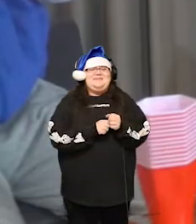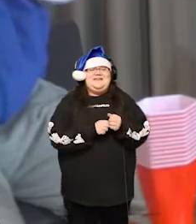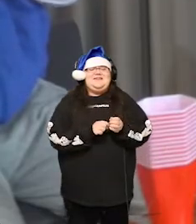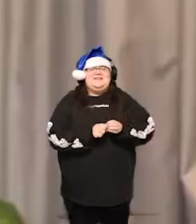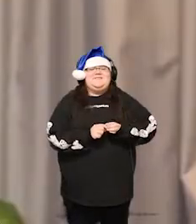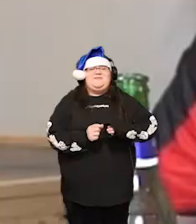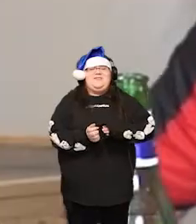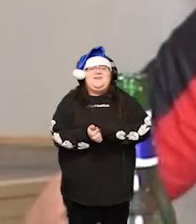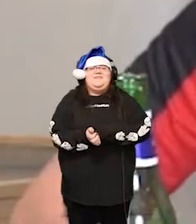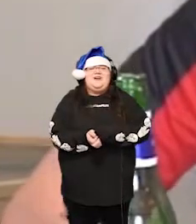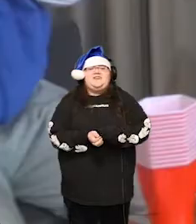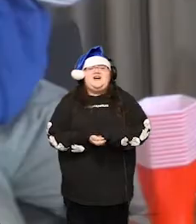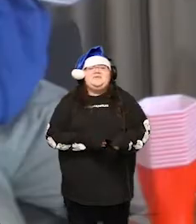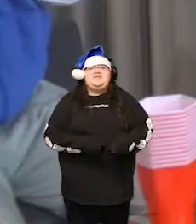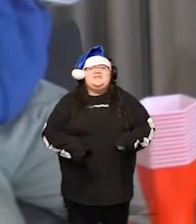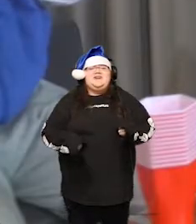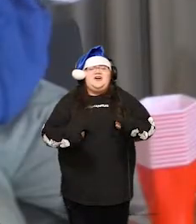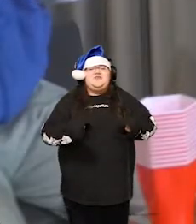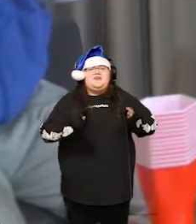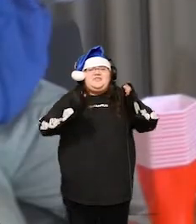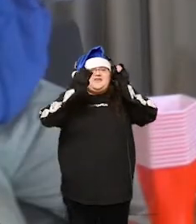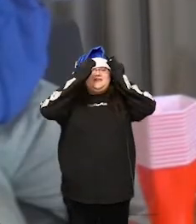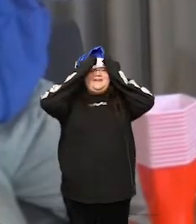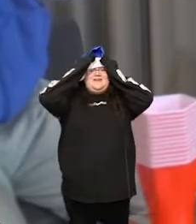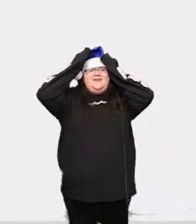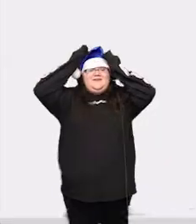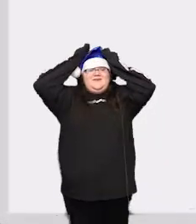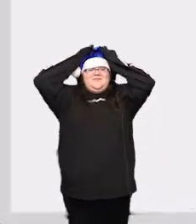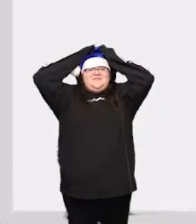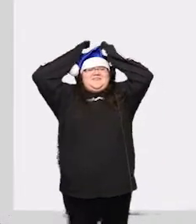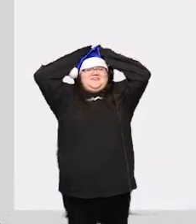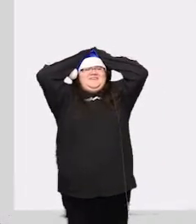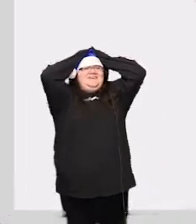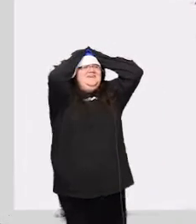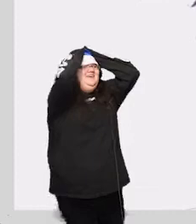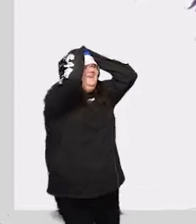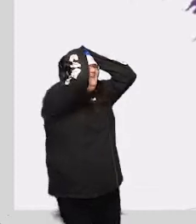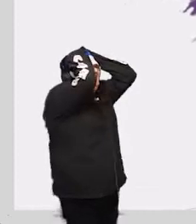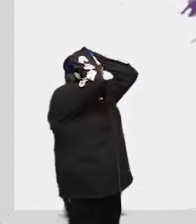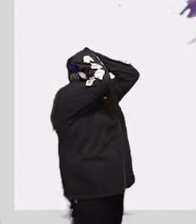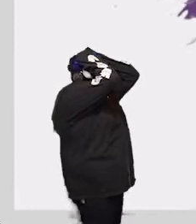Charlie, please, for the love of God, tell me you did not do what I think you did.